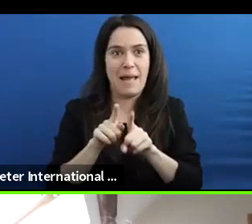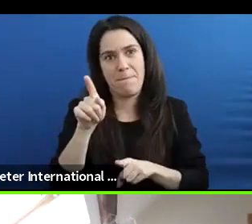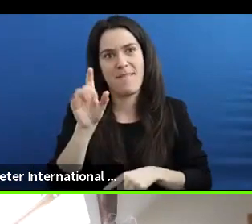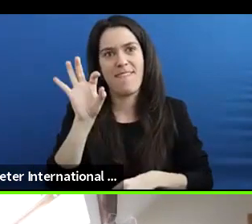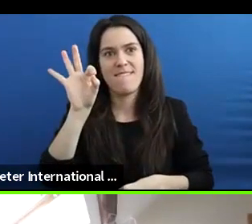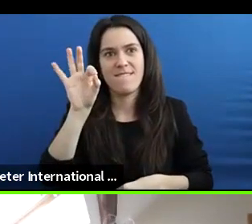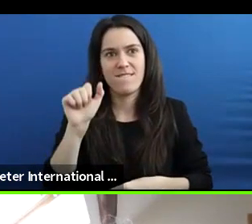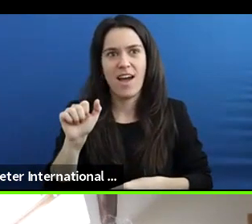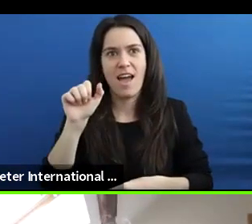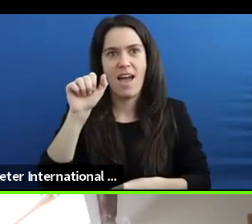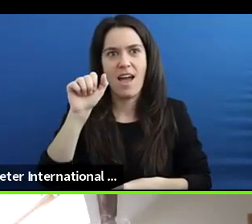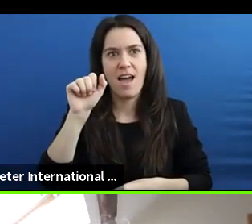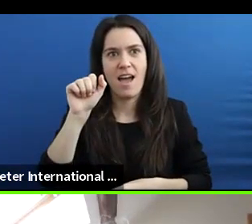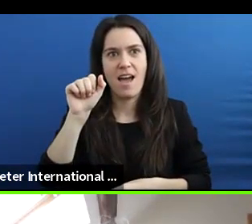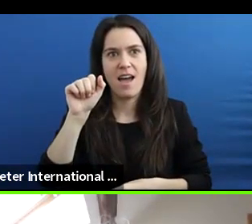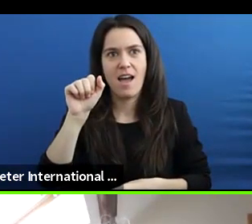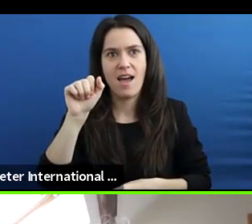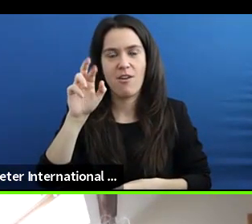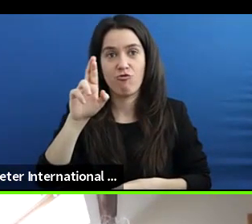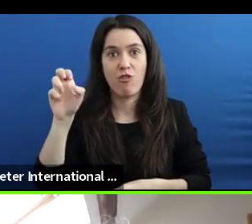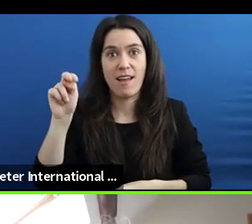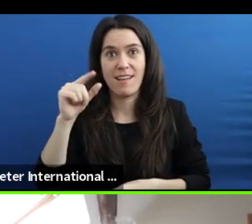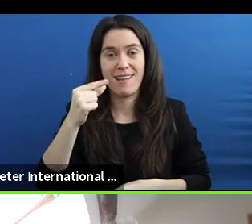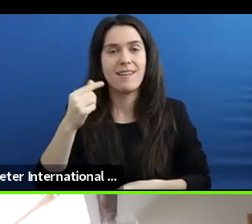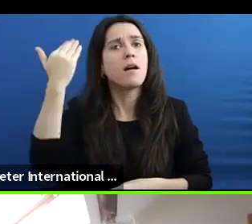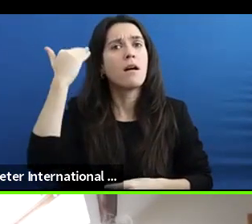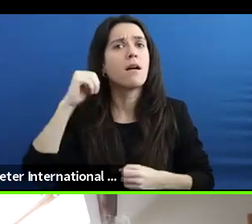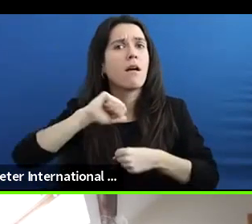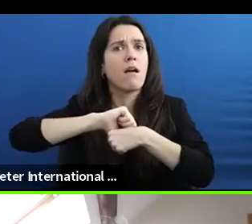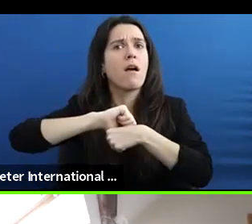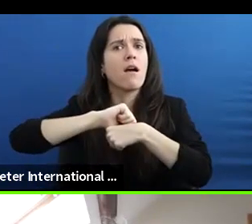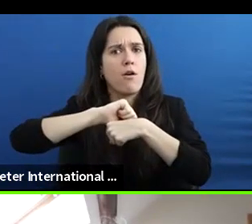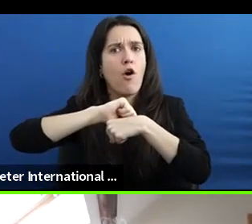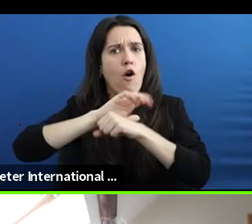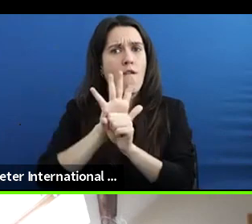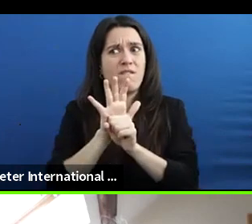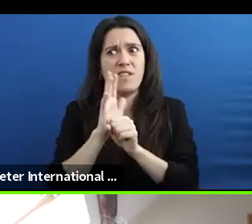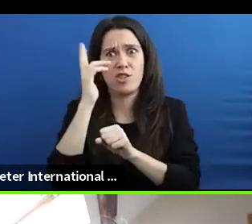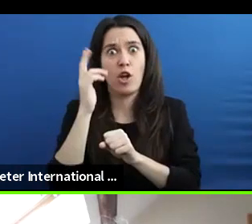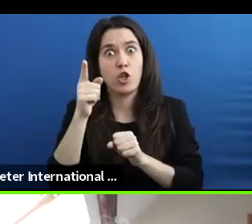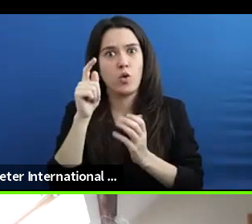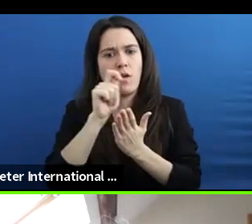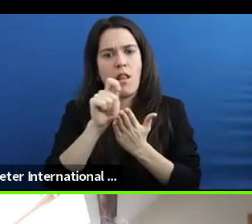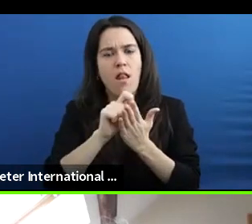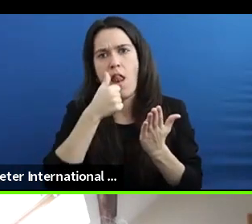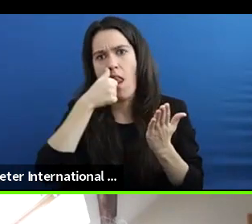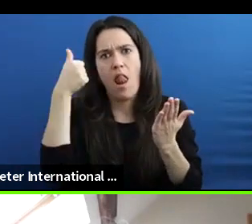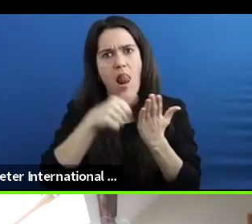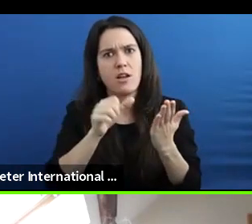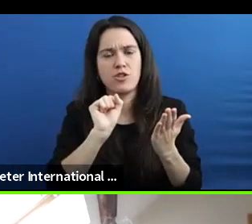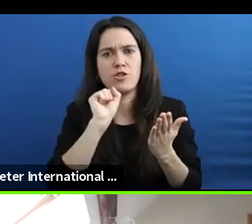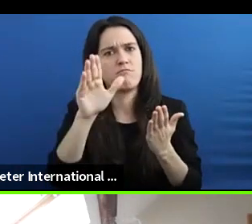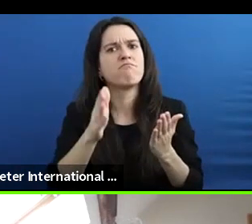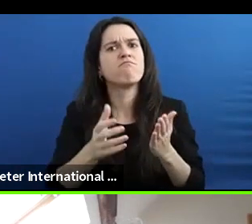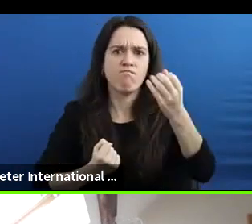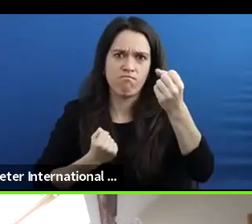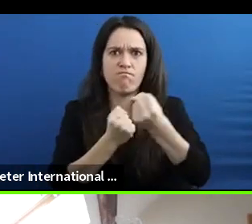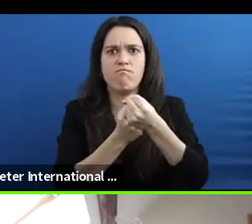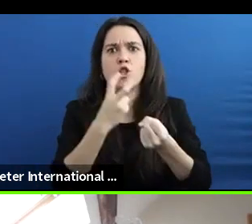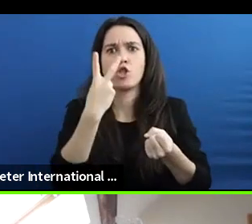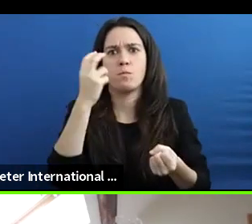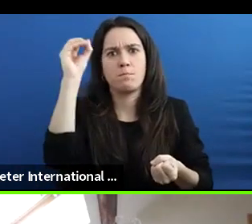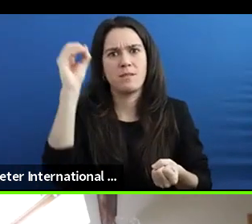Since the beginning of the pandemic, actually, with first an open letter to the EU, with supporting the demand of the 2% for culture that